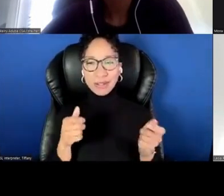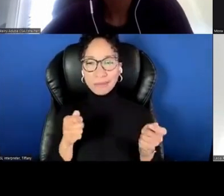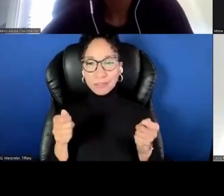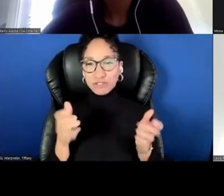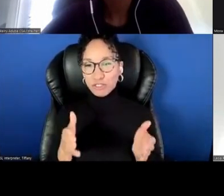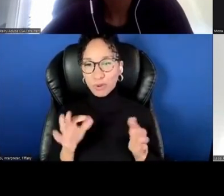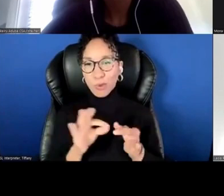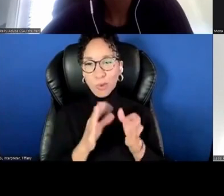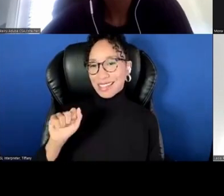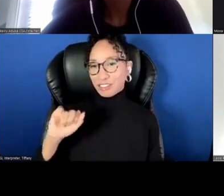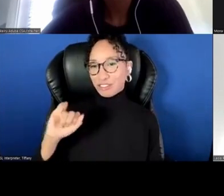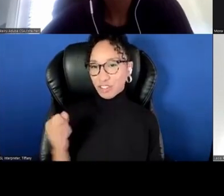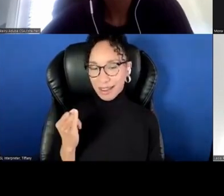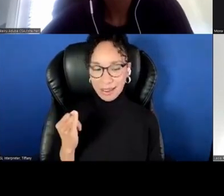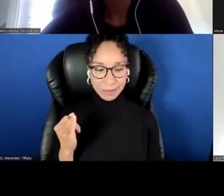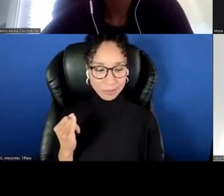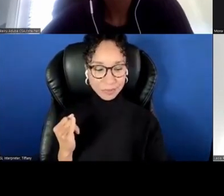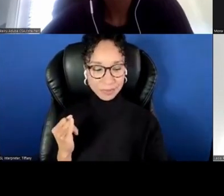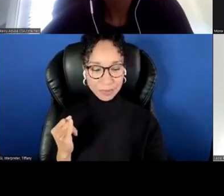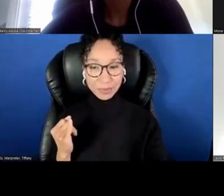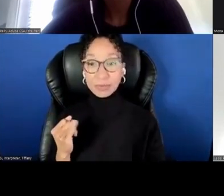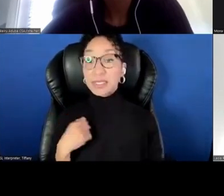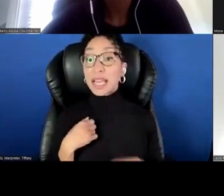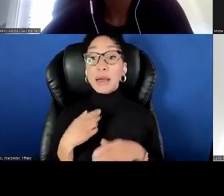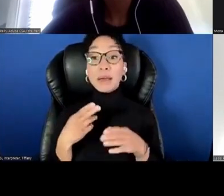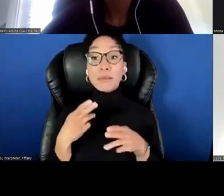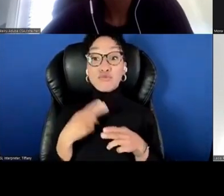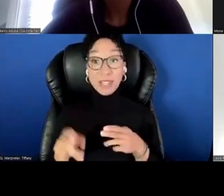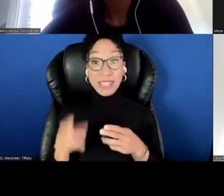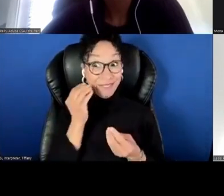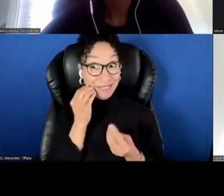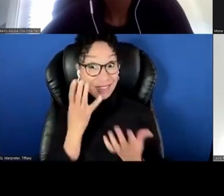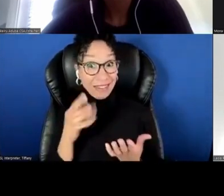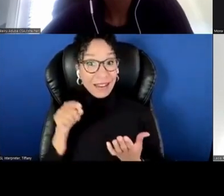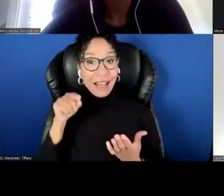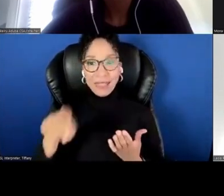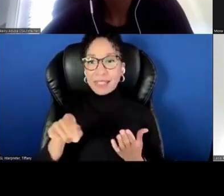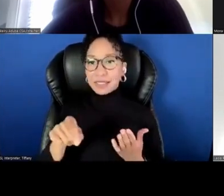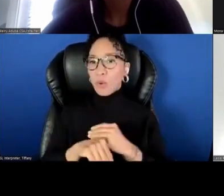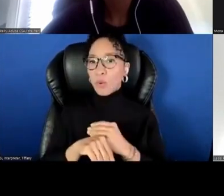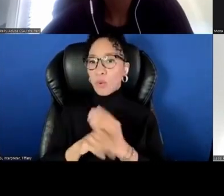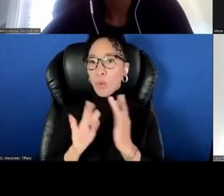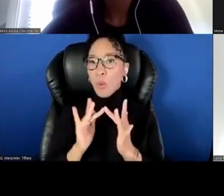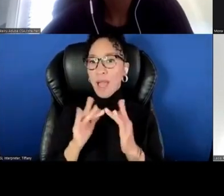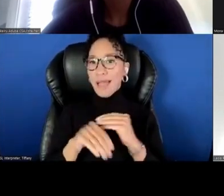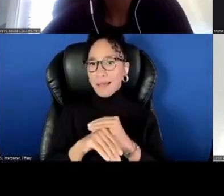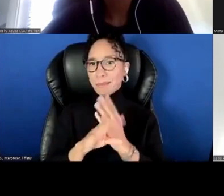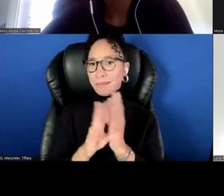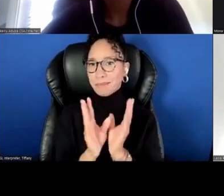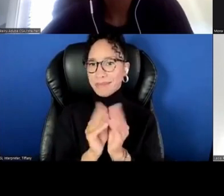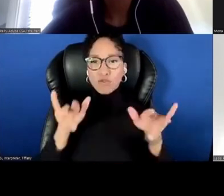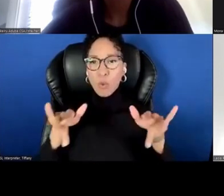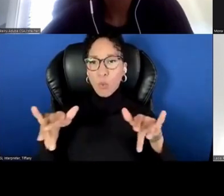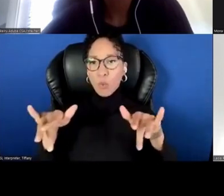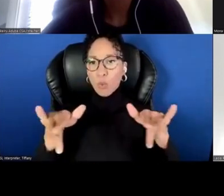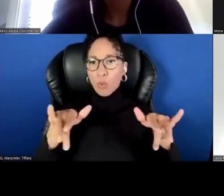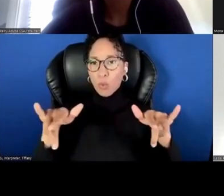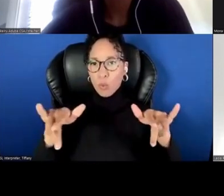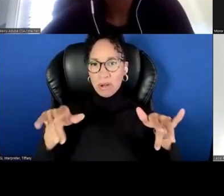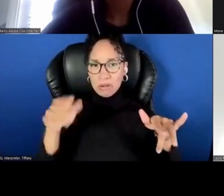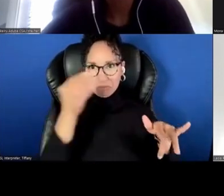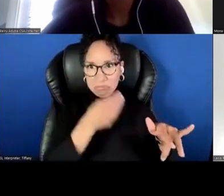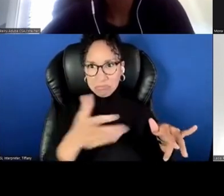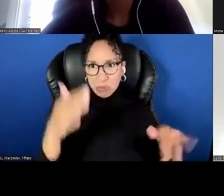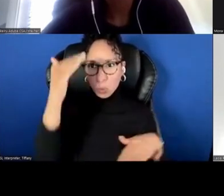coordinator at CSAJ. Just a first heads up, this webinar is being recorded so that you all are aware. And if you need